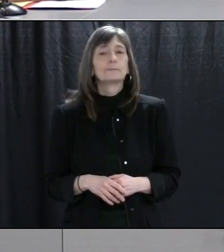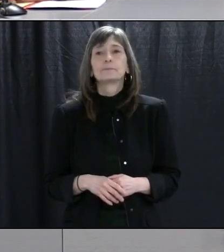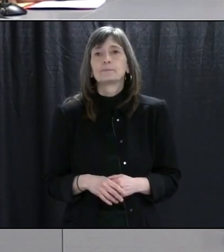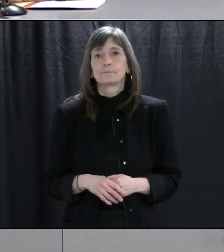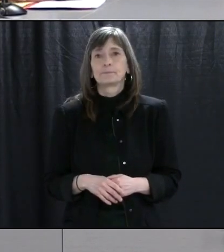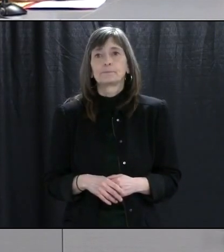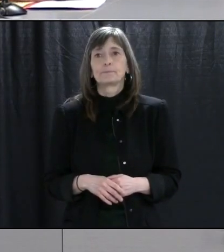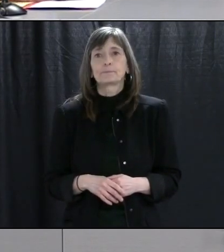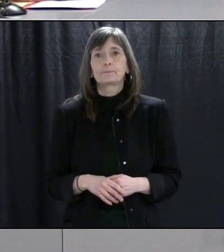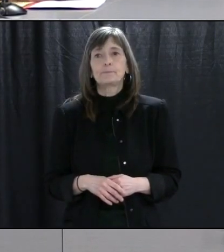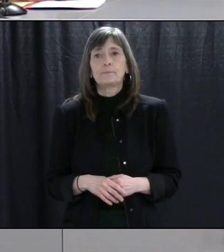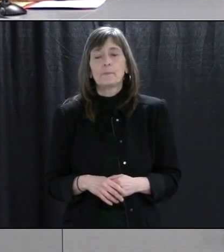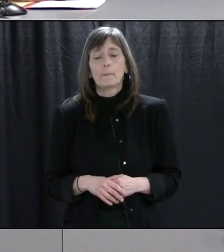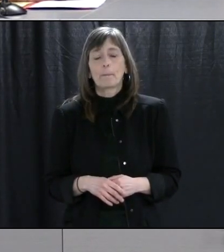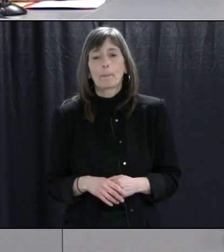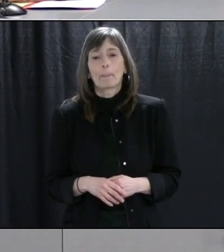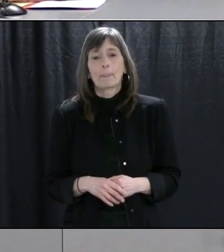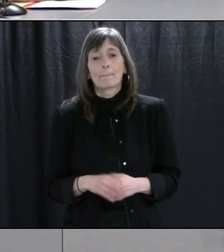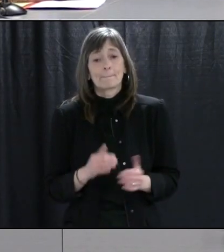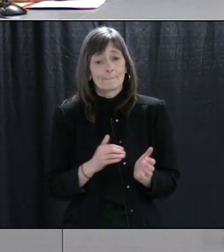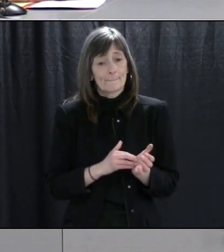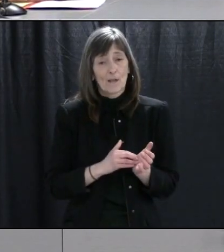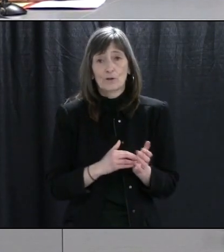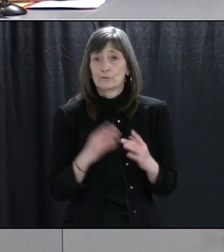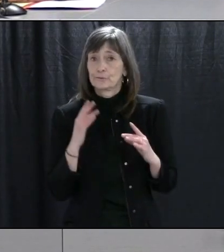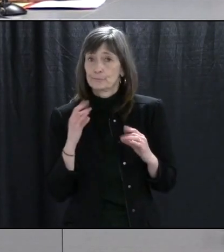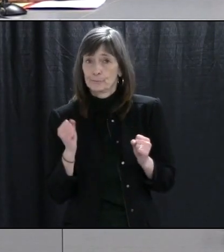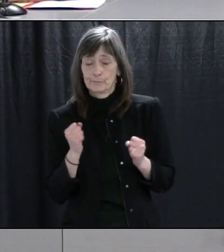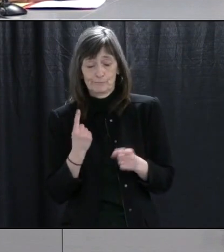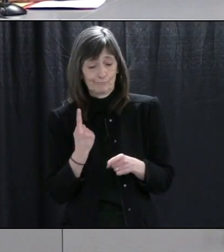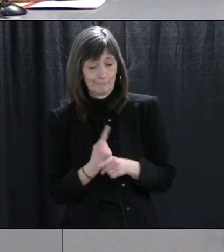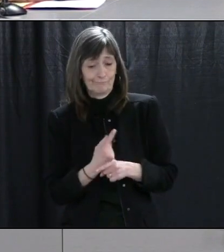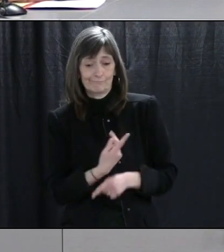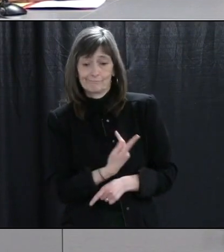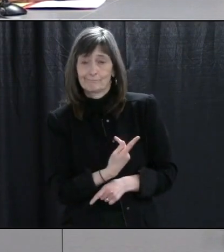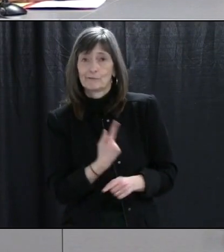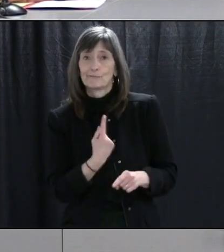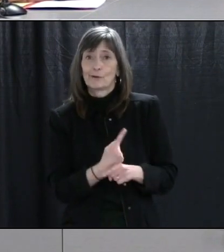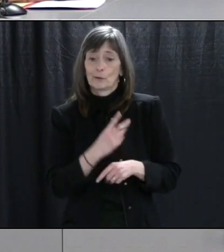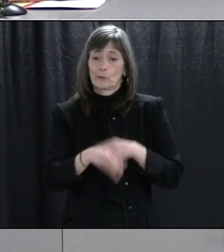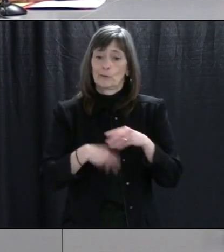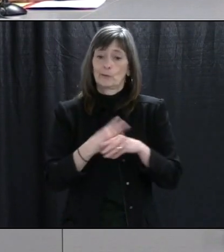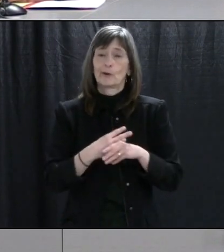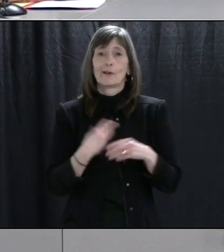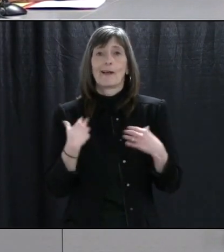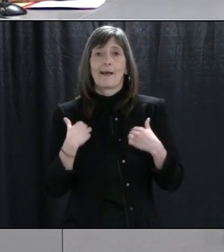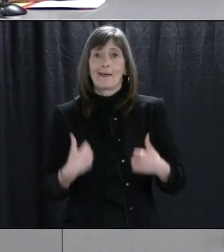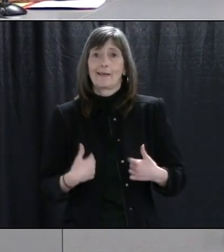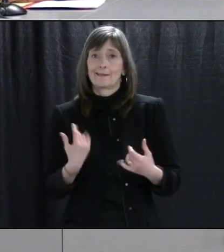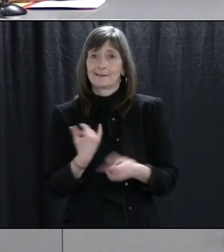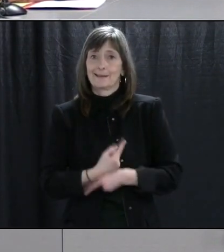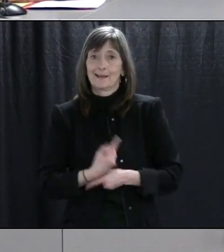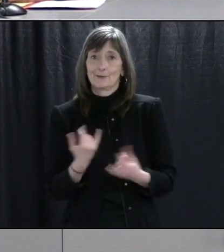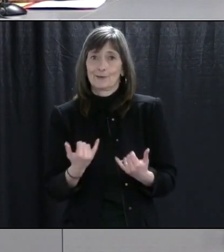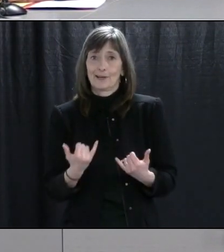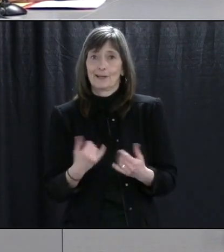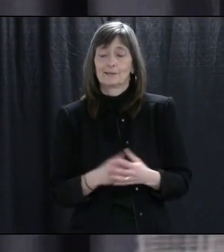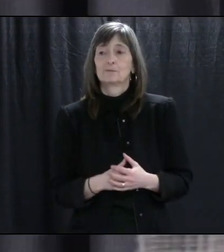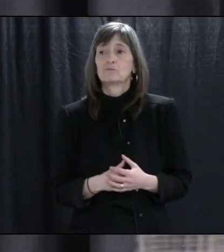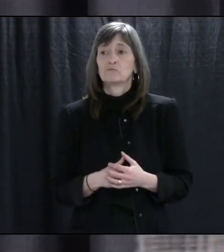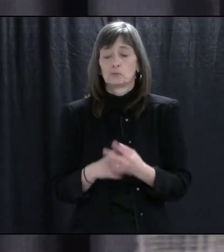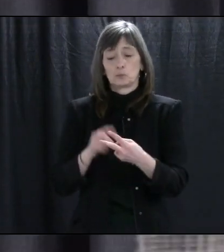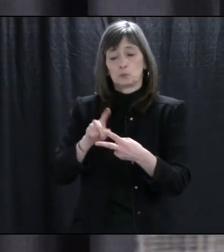Premier. As Dr. Fitzgerald and the Premier have both referenced, today is World Health Day, and it recognises a couple of